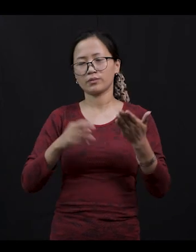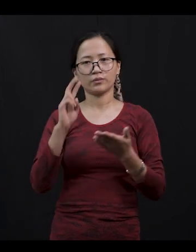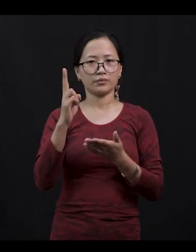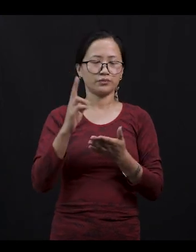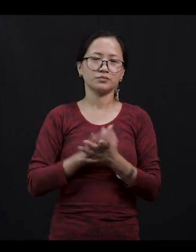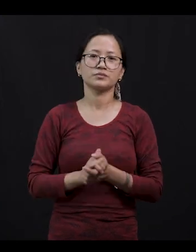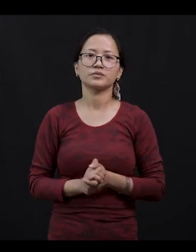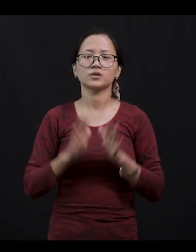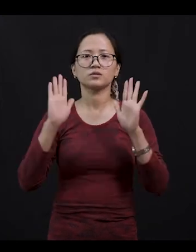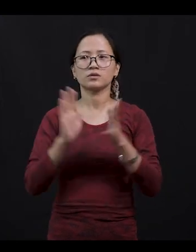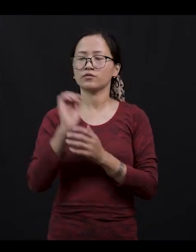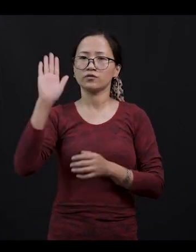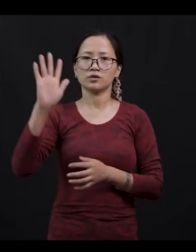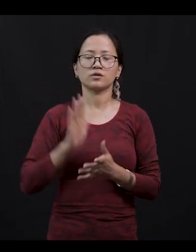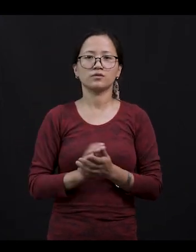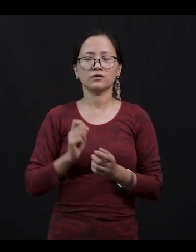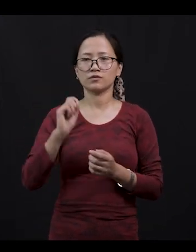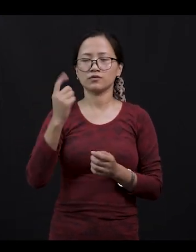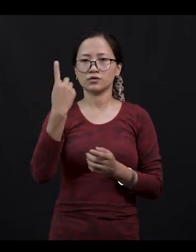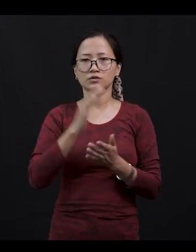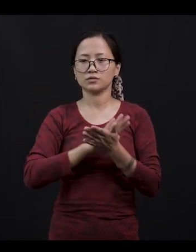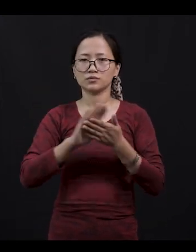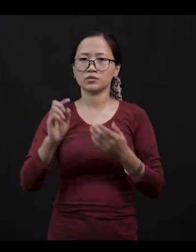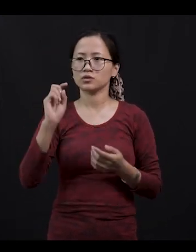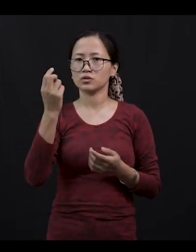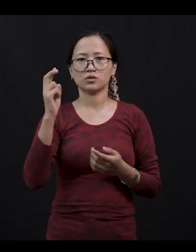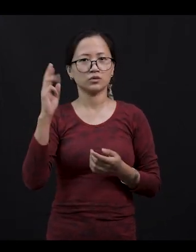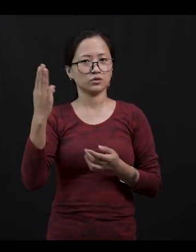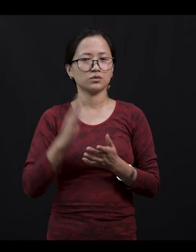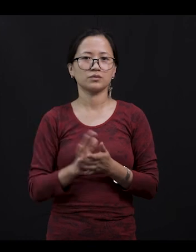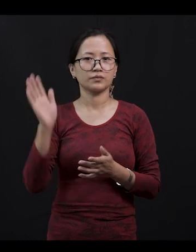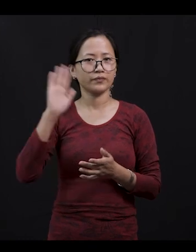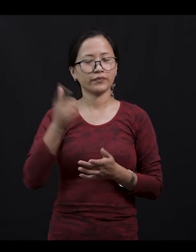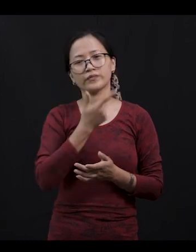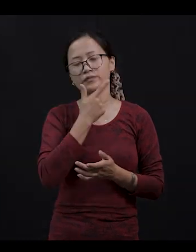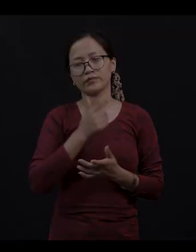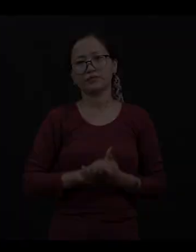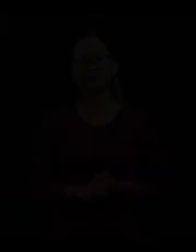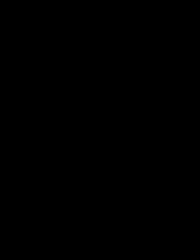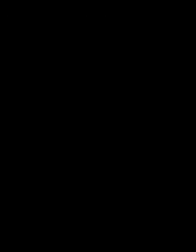remember, we have 5 dynasties. We finished with, I think, 2 or 3. So have fun. Bye-bye.